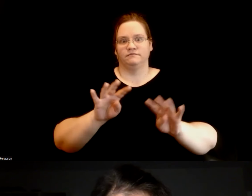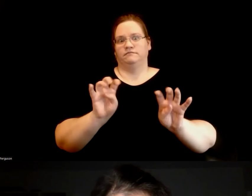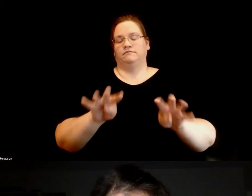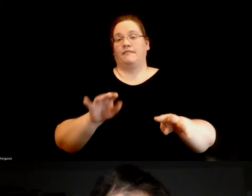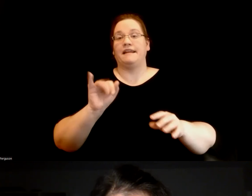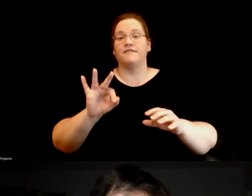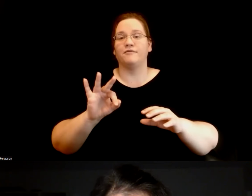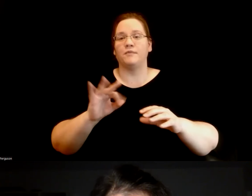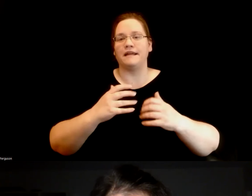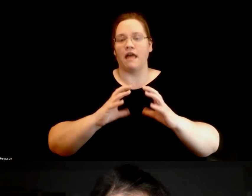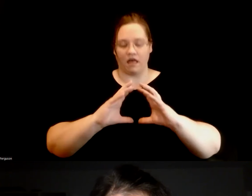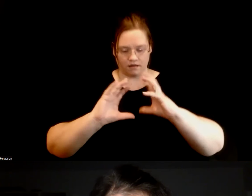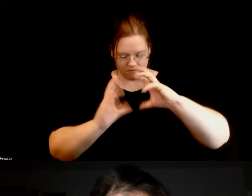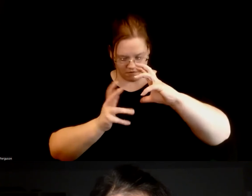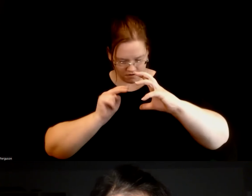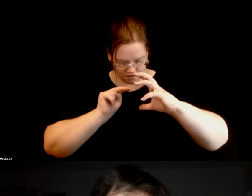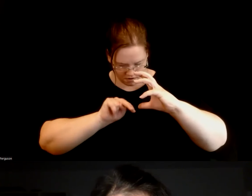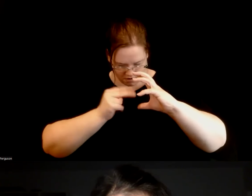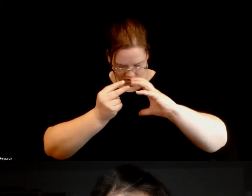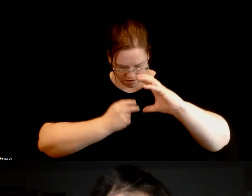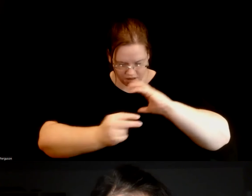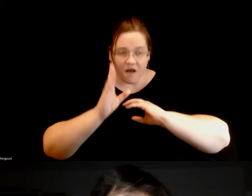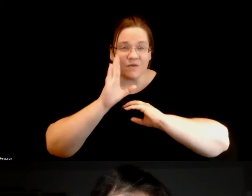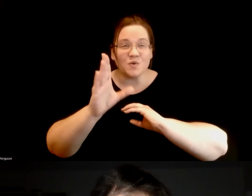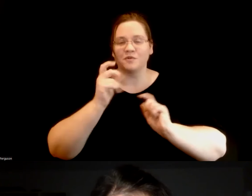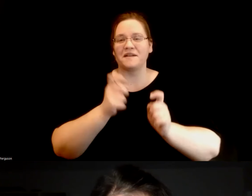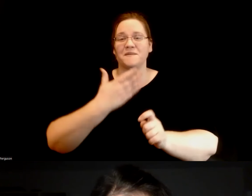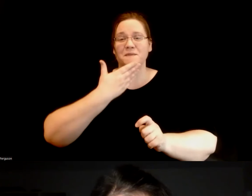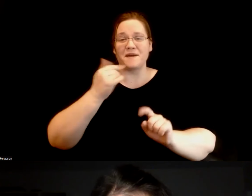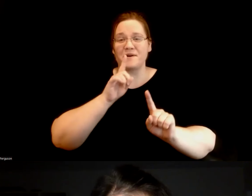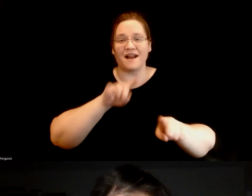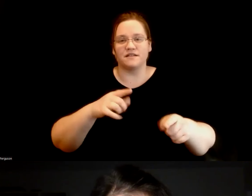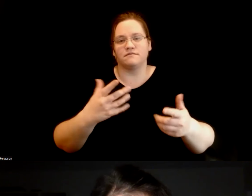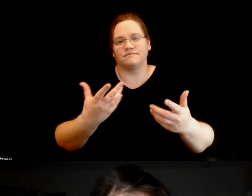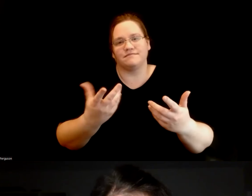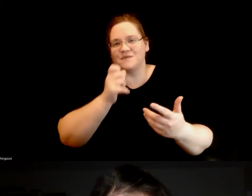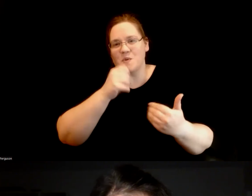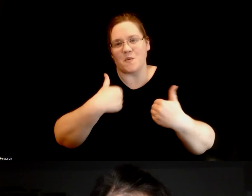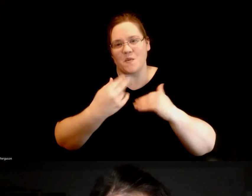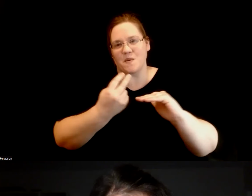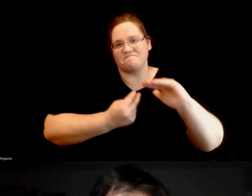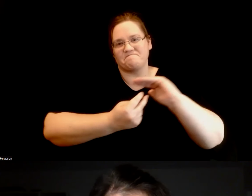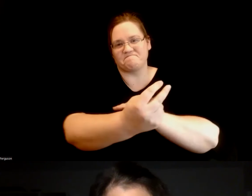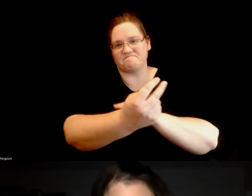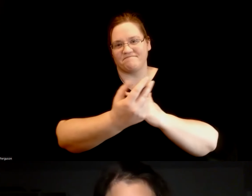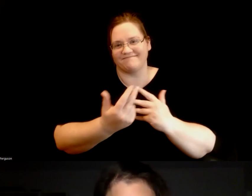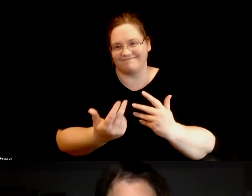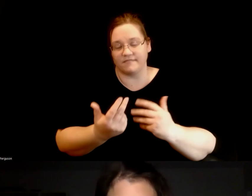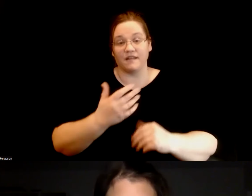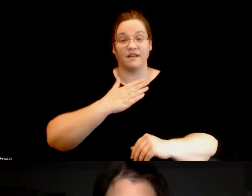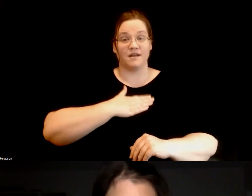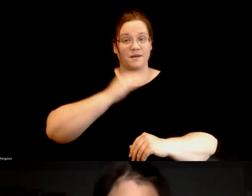ball, we could give you a better answer, but we don't. And this, in my opinion,